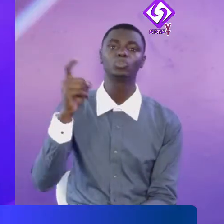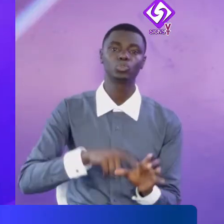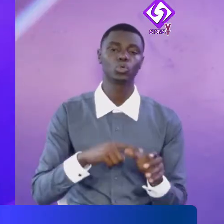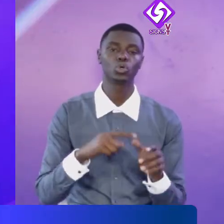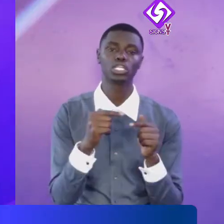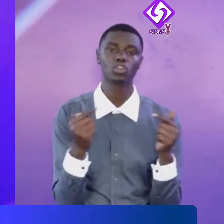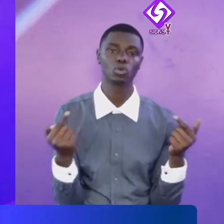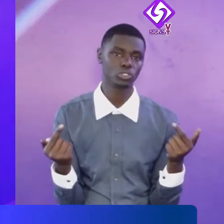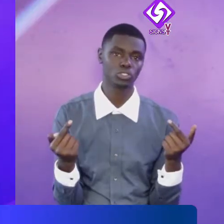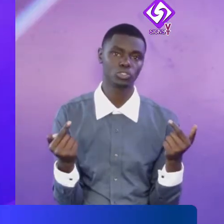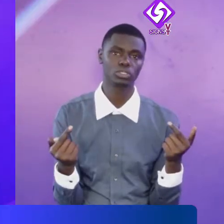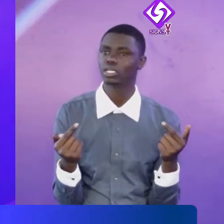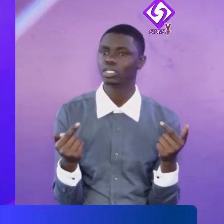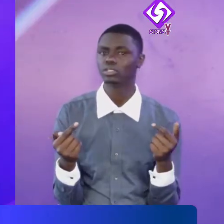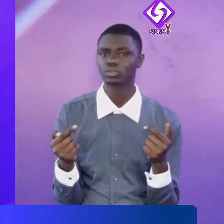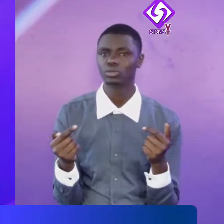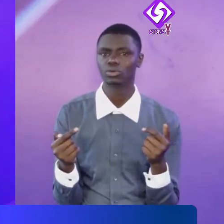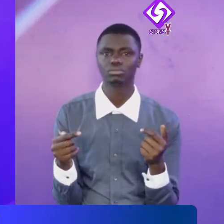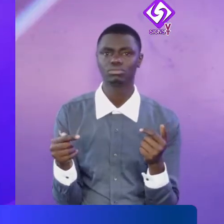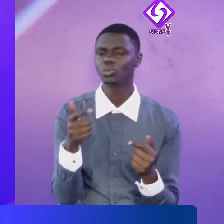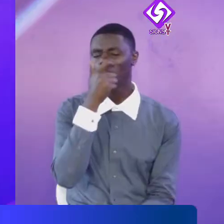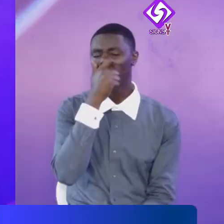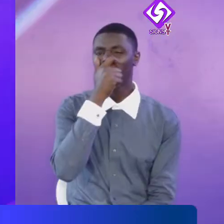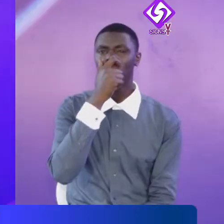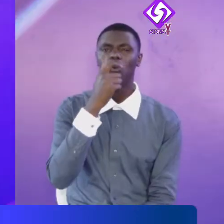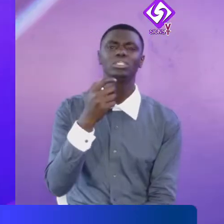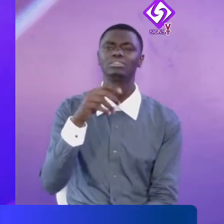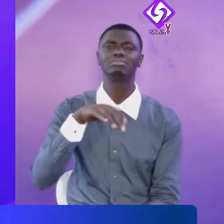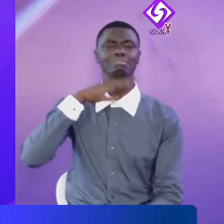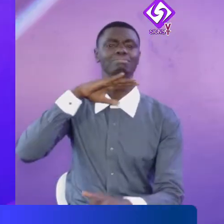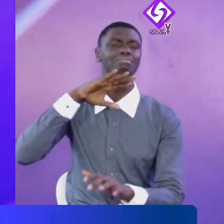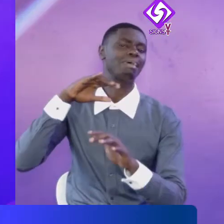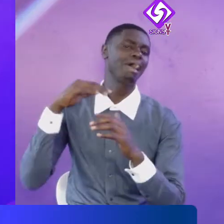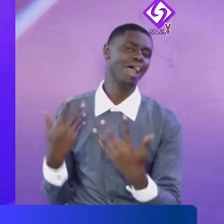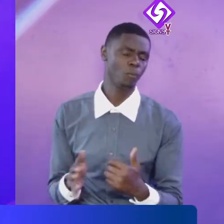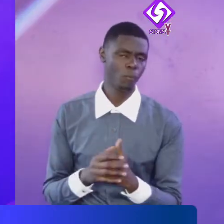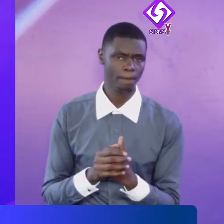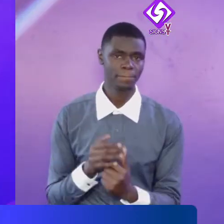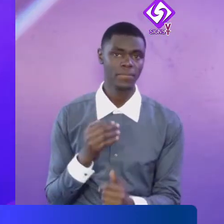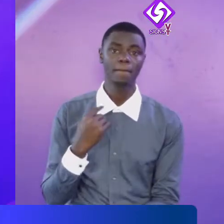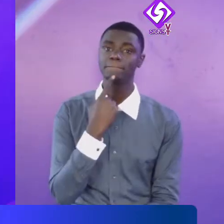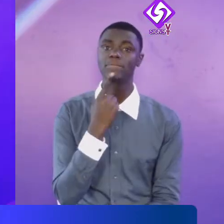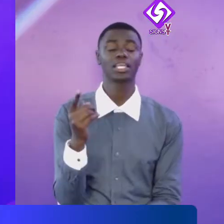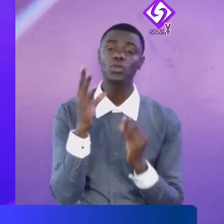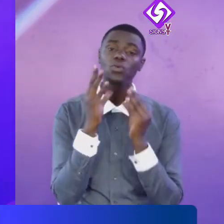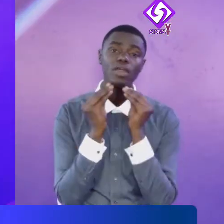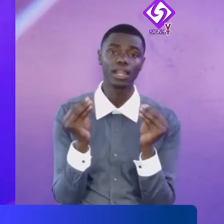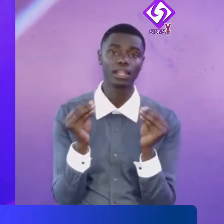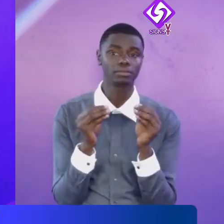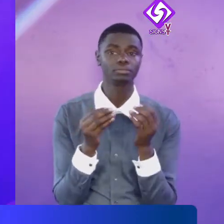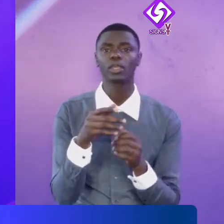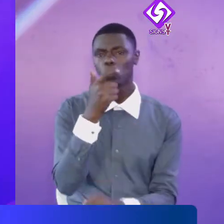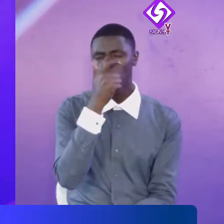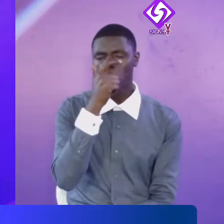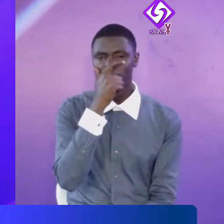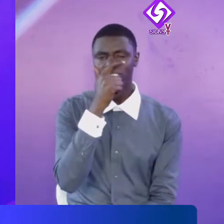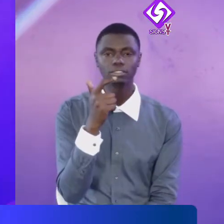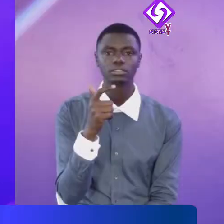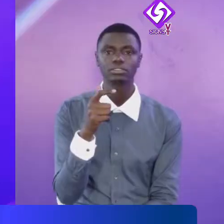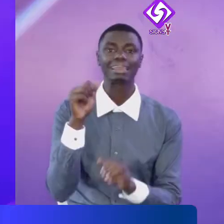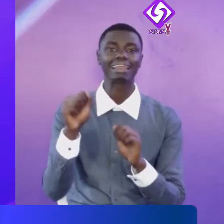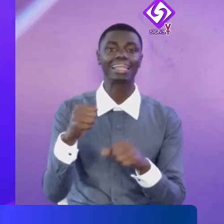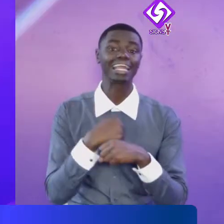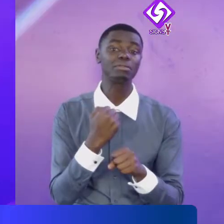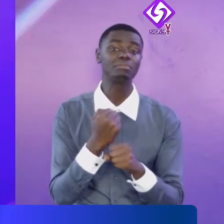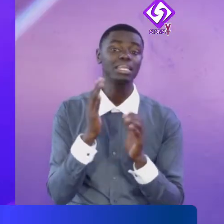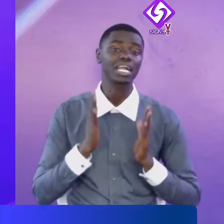opposition. So how are people saying he's wishing him dead? And let me tell you, Alan, how much are your wishes able to make someone